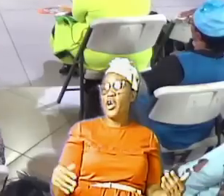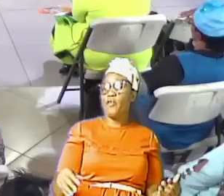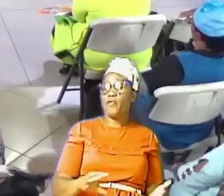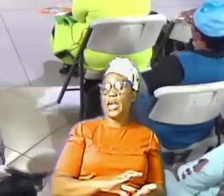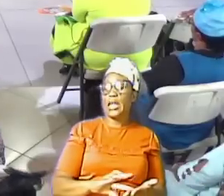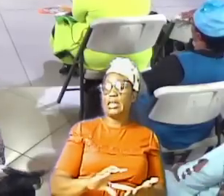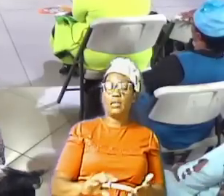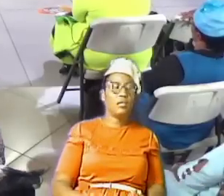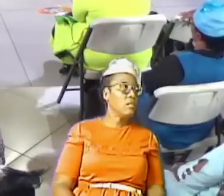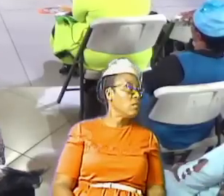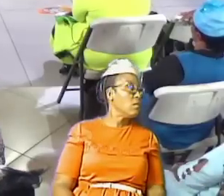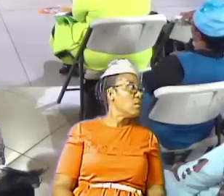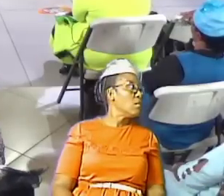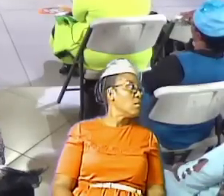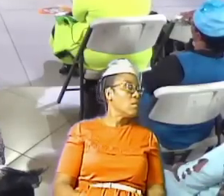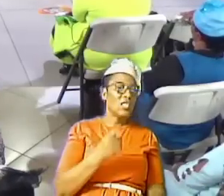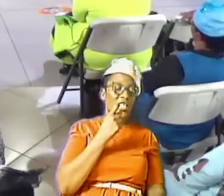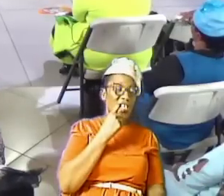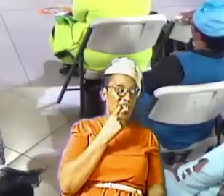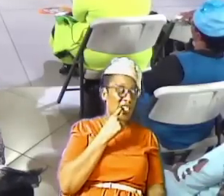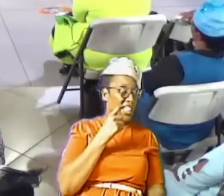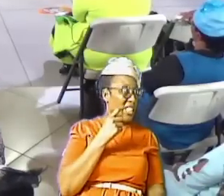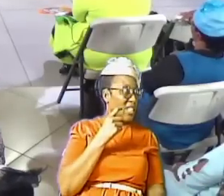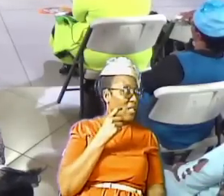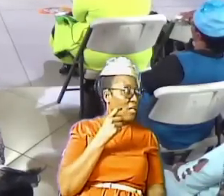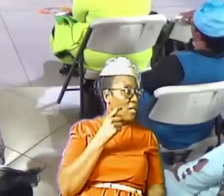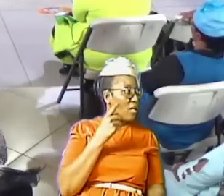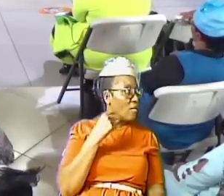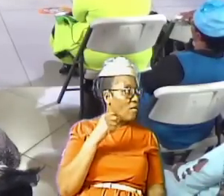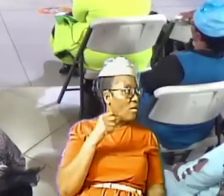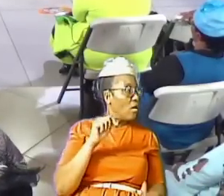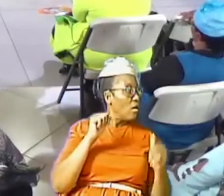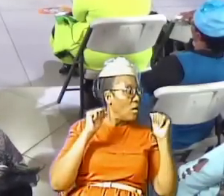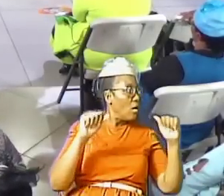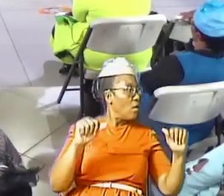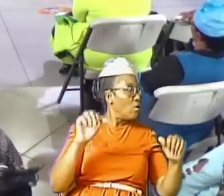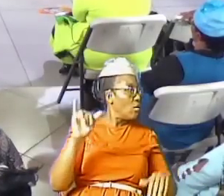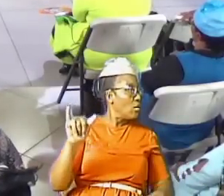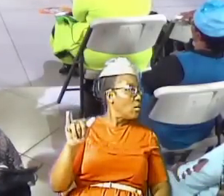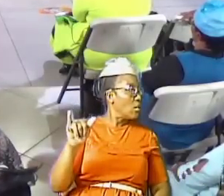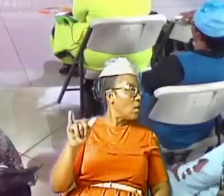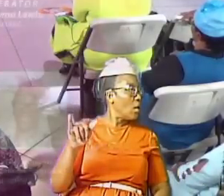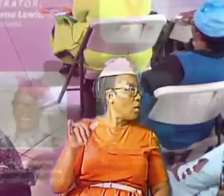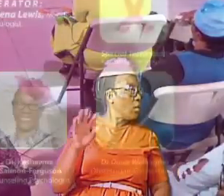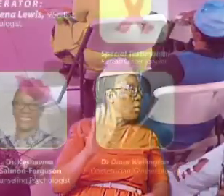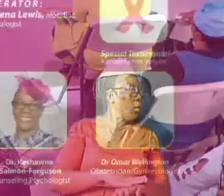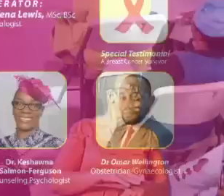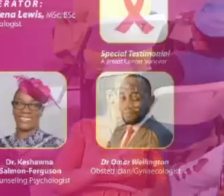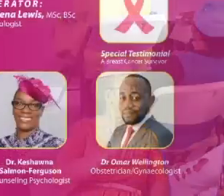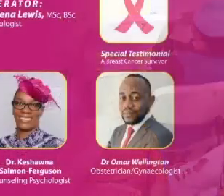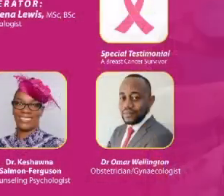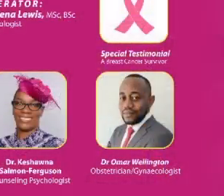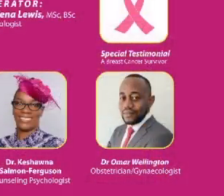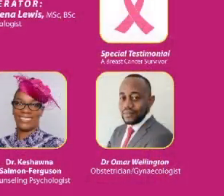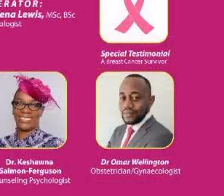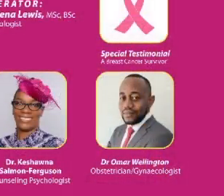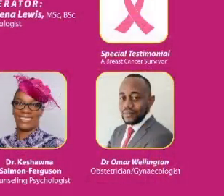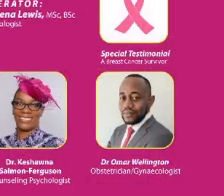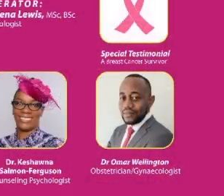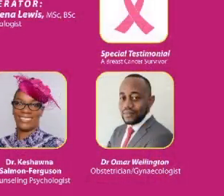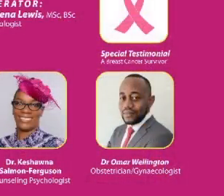know, it's a very serious thing for women, right? And you know, it was announced also that on Tuesday there will be a